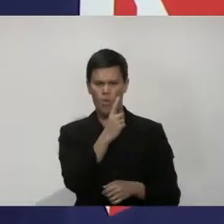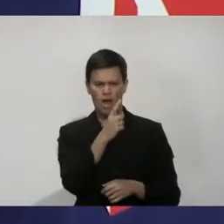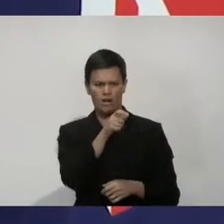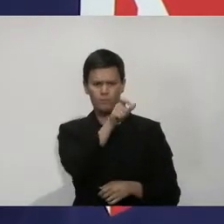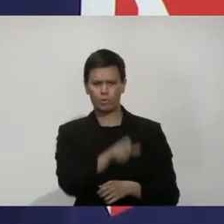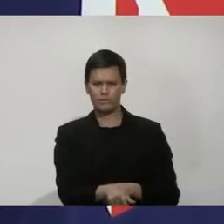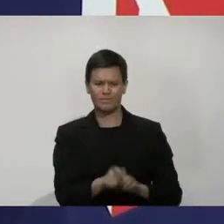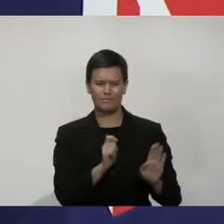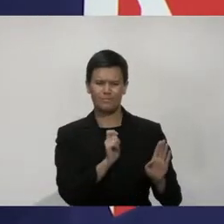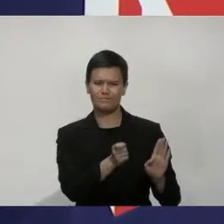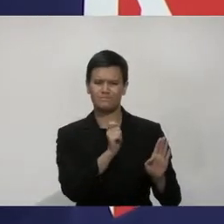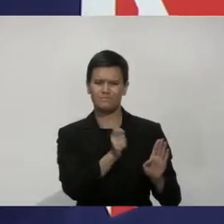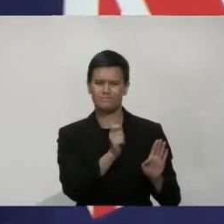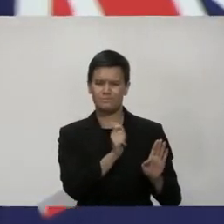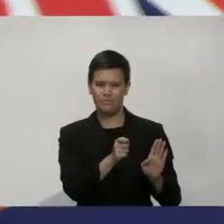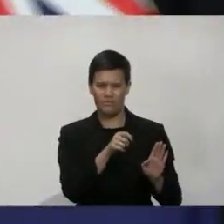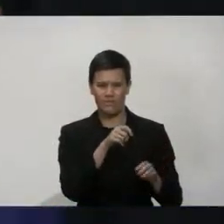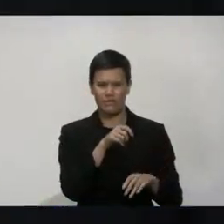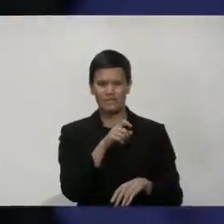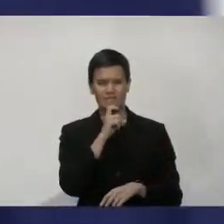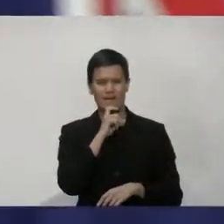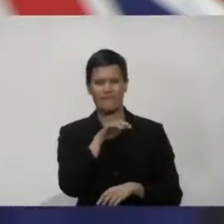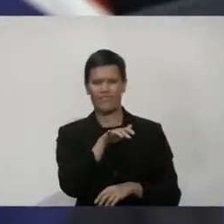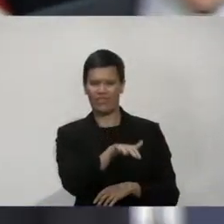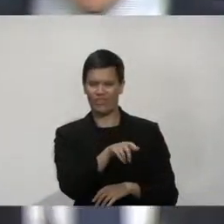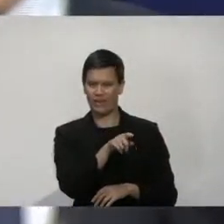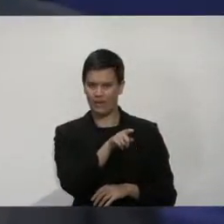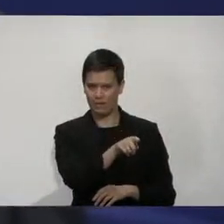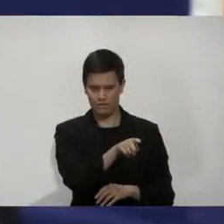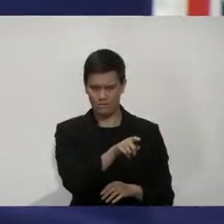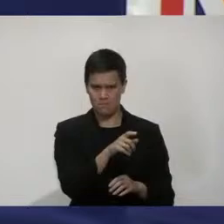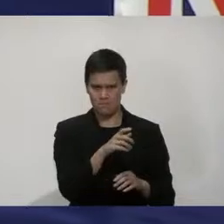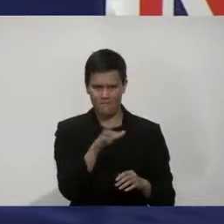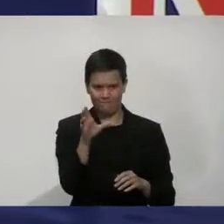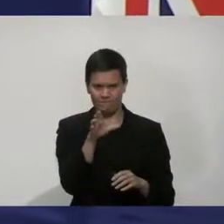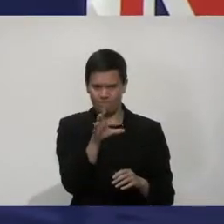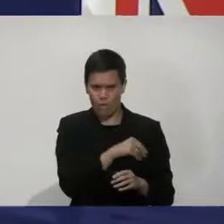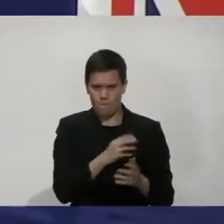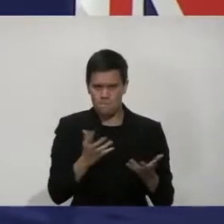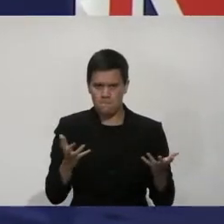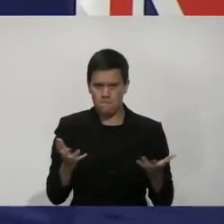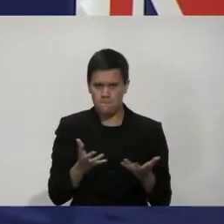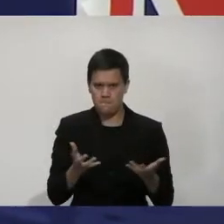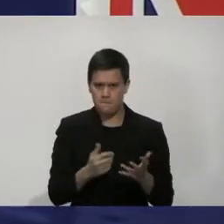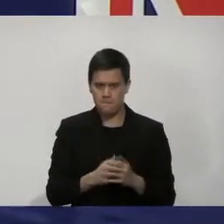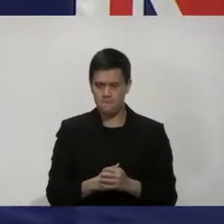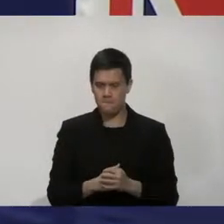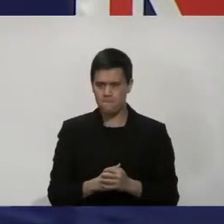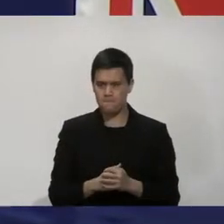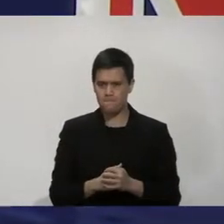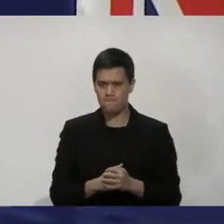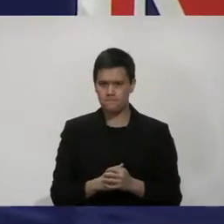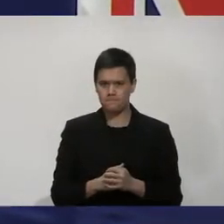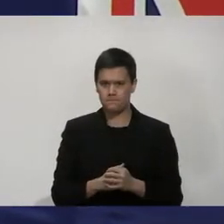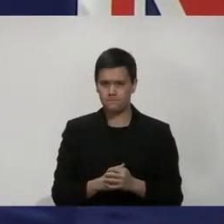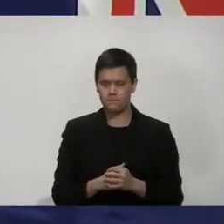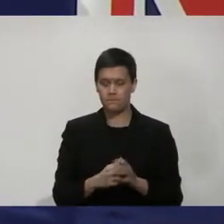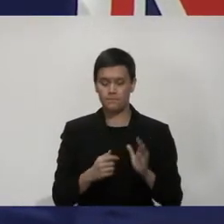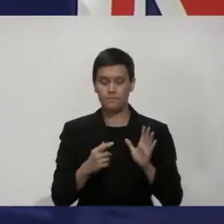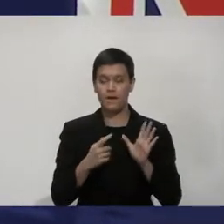strain? The genomic sequencing is underway at the moment, and that will give us the strongest hint about where it